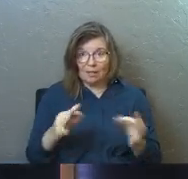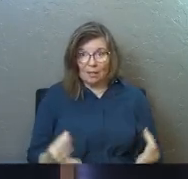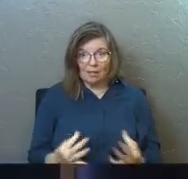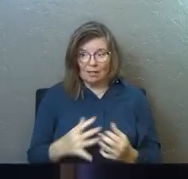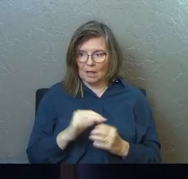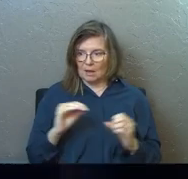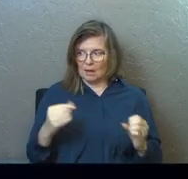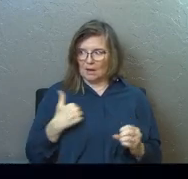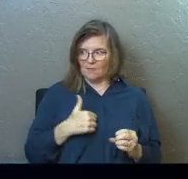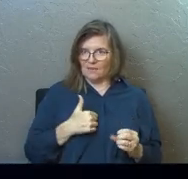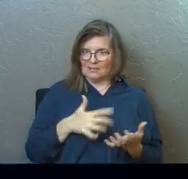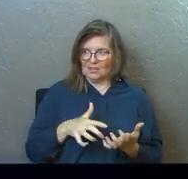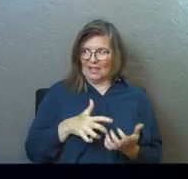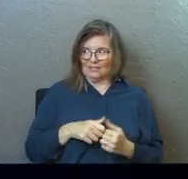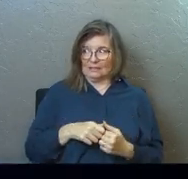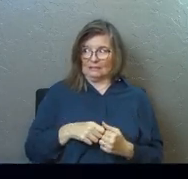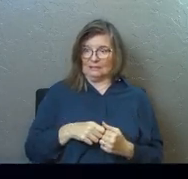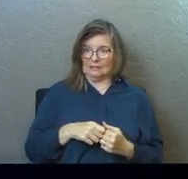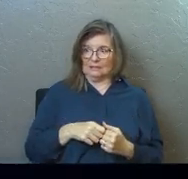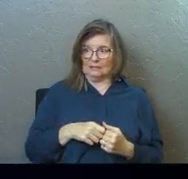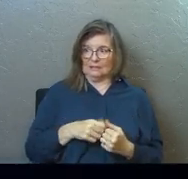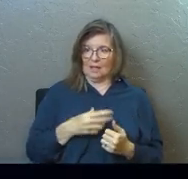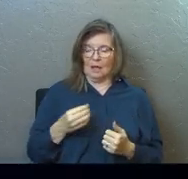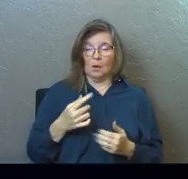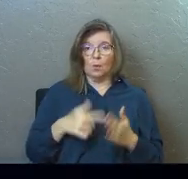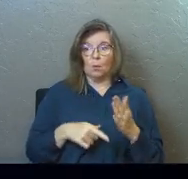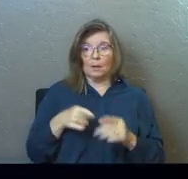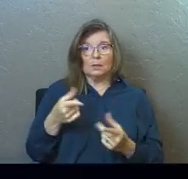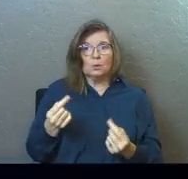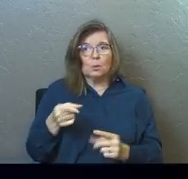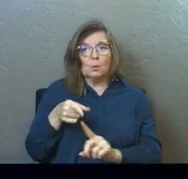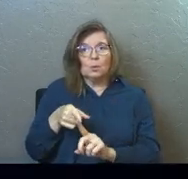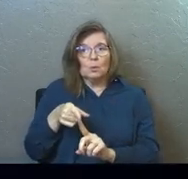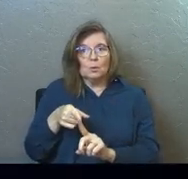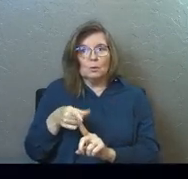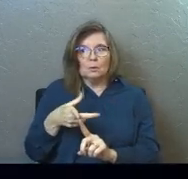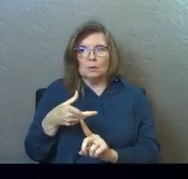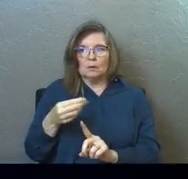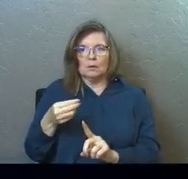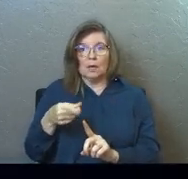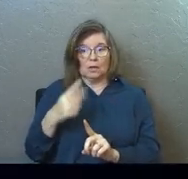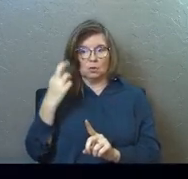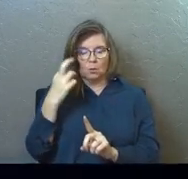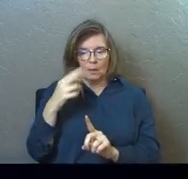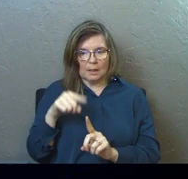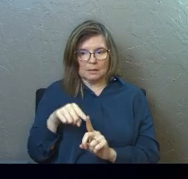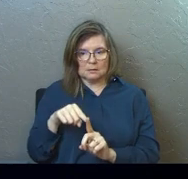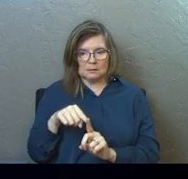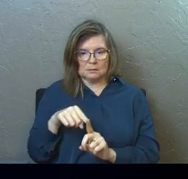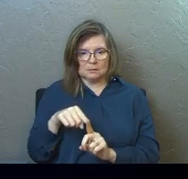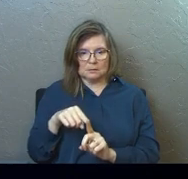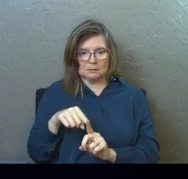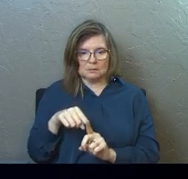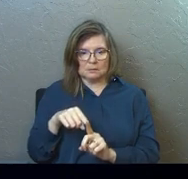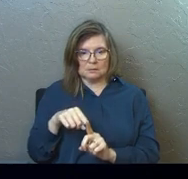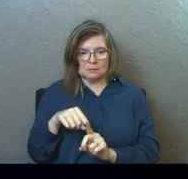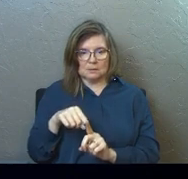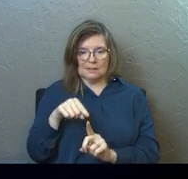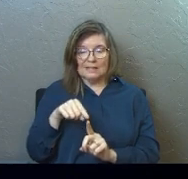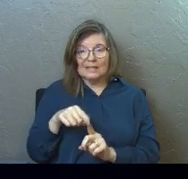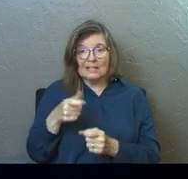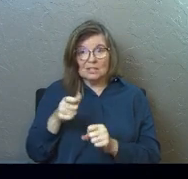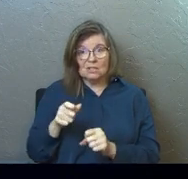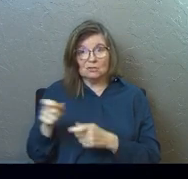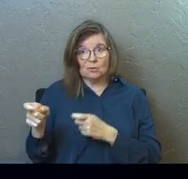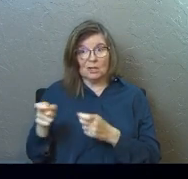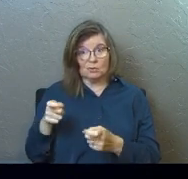people. And none of us are laughing, and what's he doing? And you realize